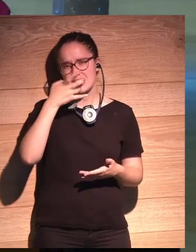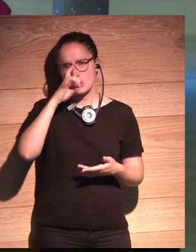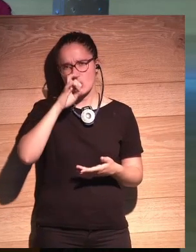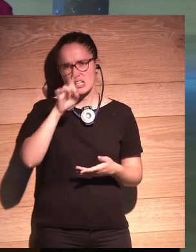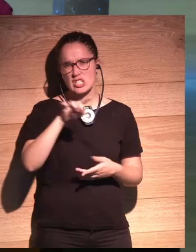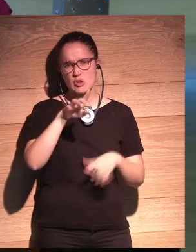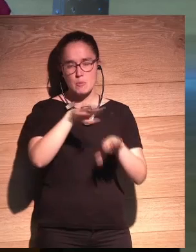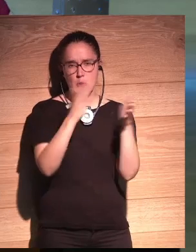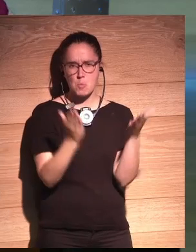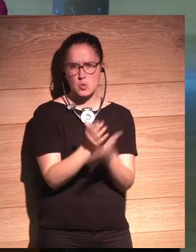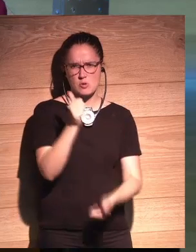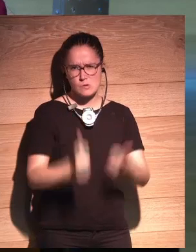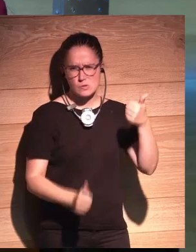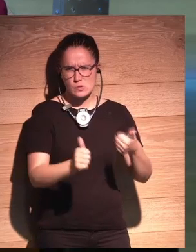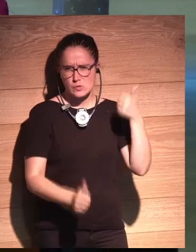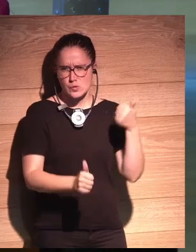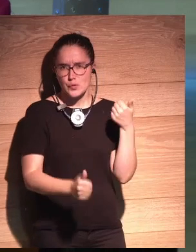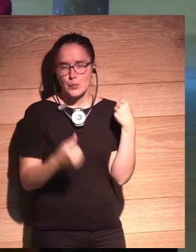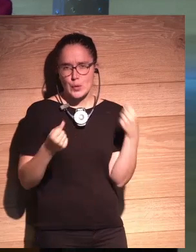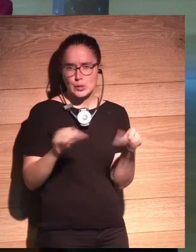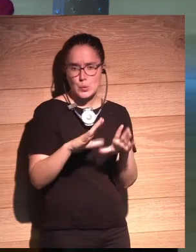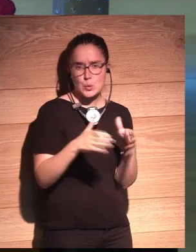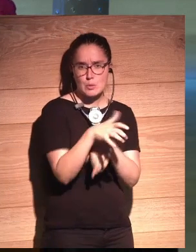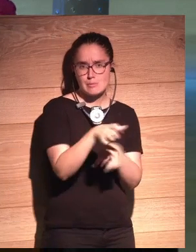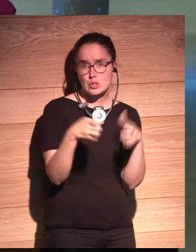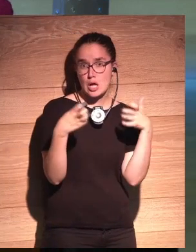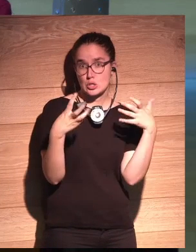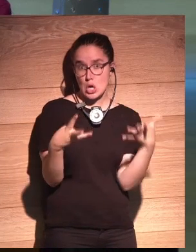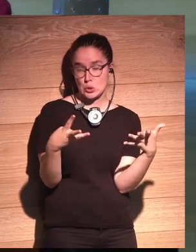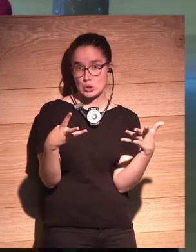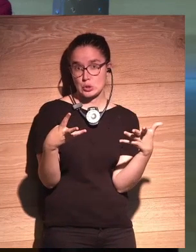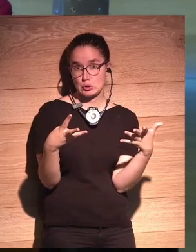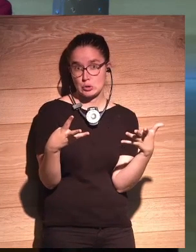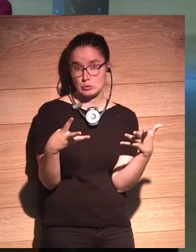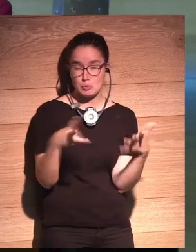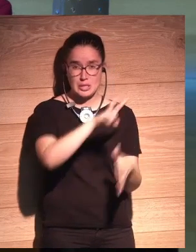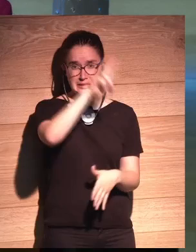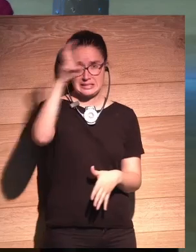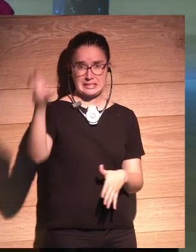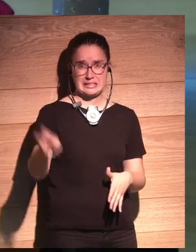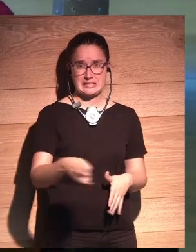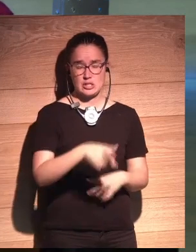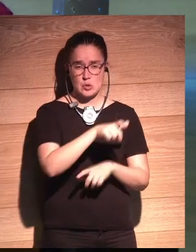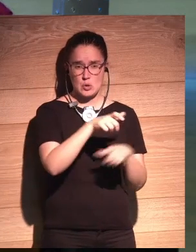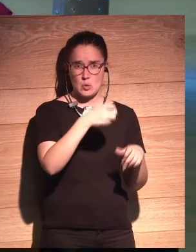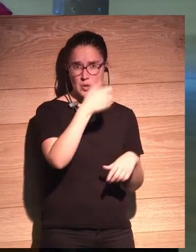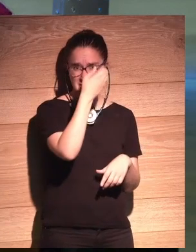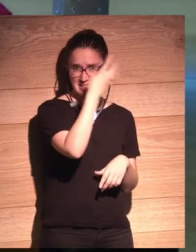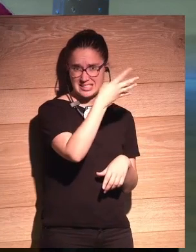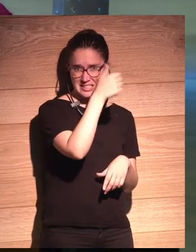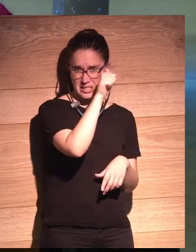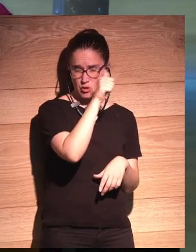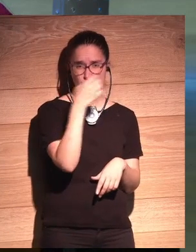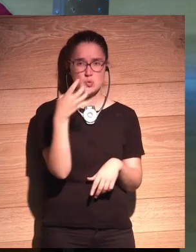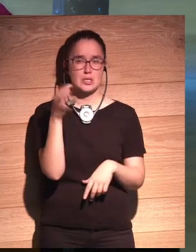don't know if you remember, but the world was very competitive. A group of 8 people that were quite heterogeneous,